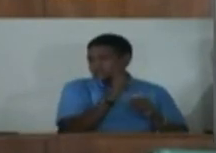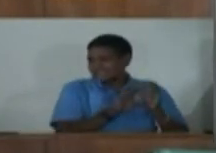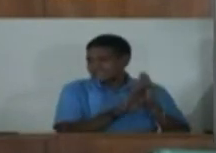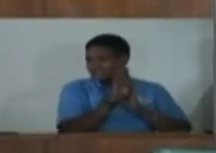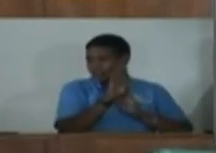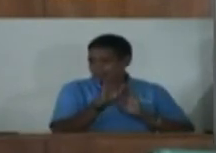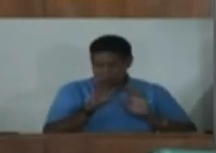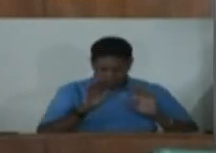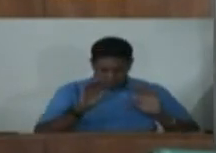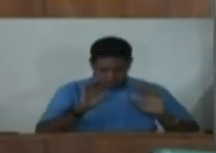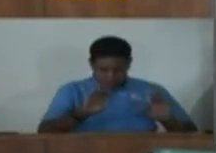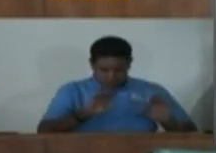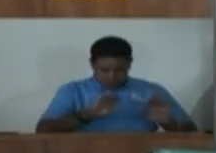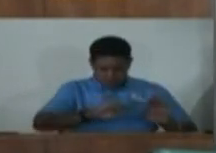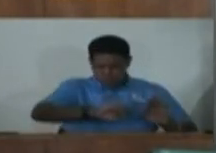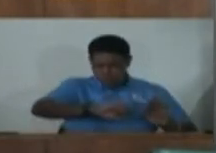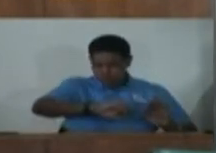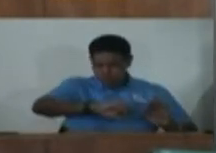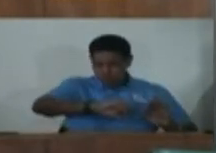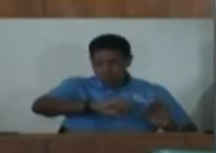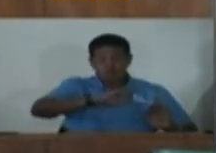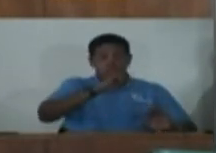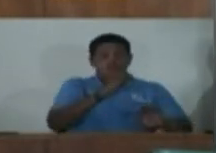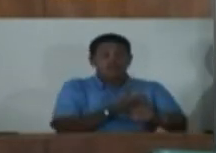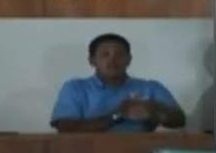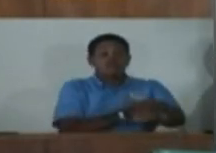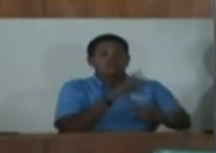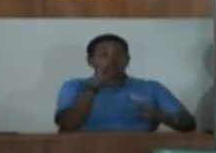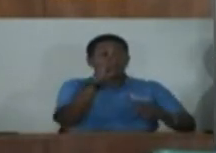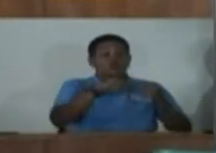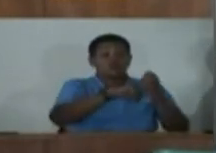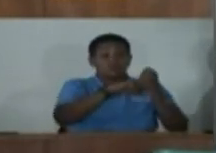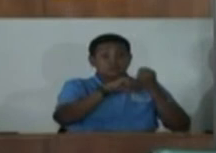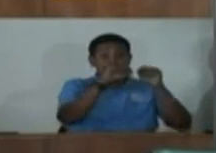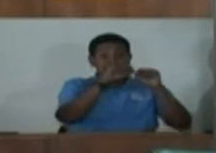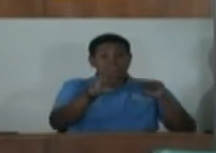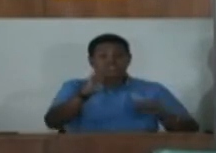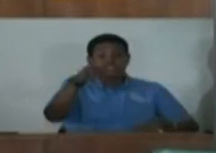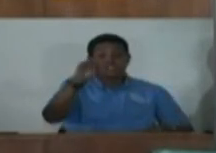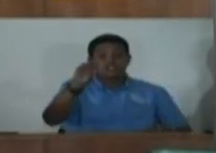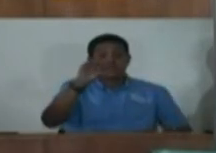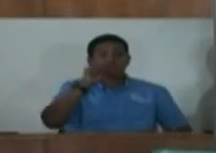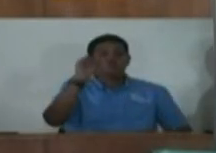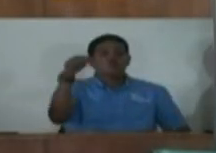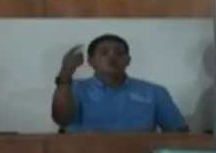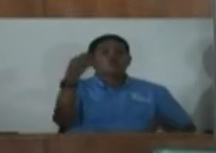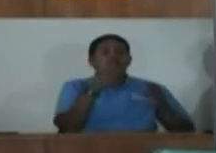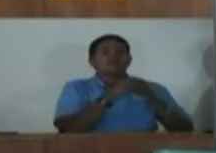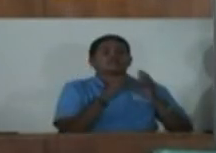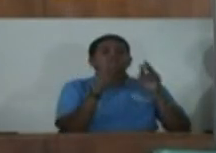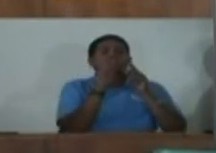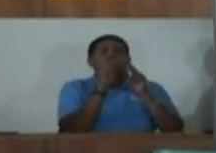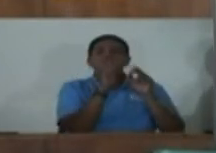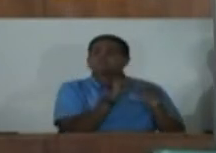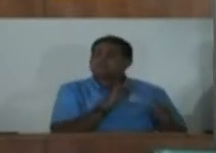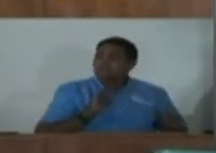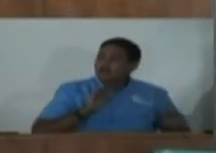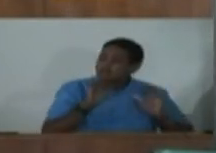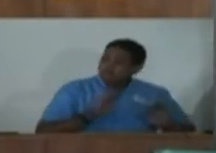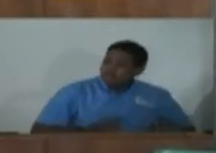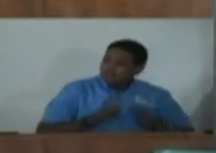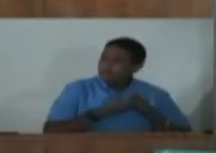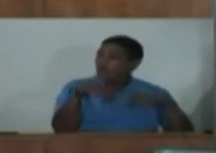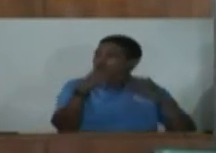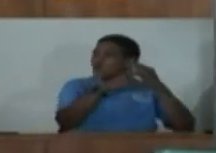that JIPO, we look at the supporting systems at JIPO, not just in the number of personnel, but in the